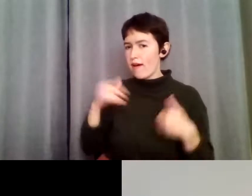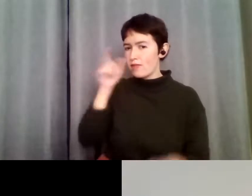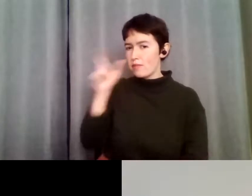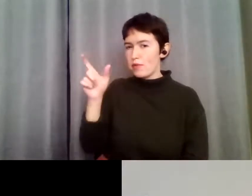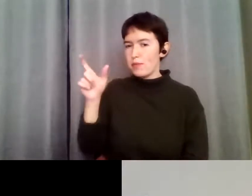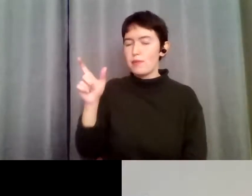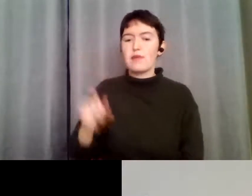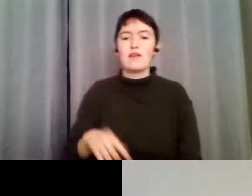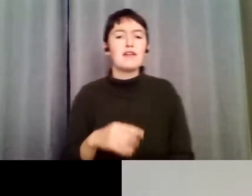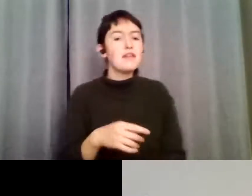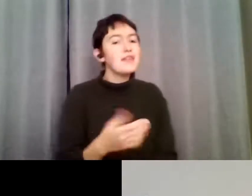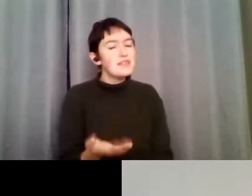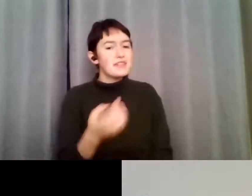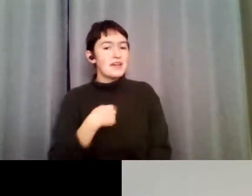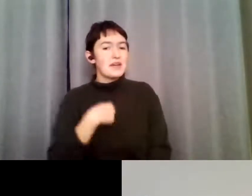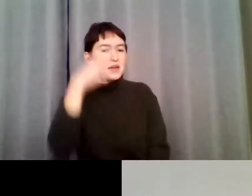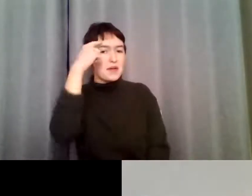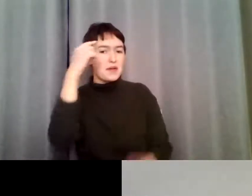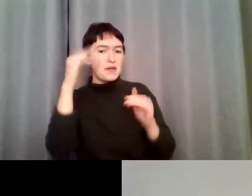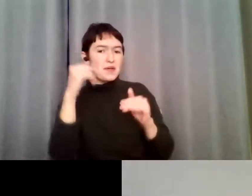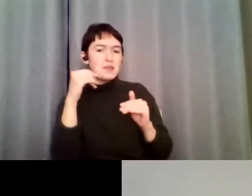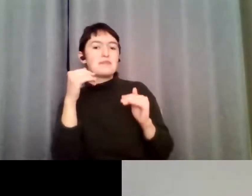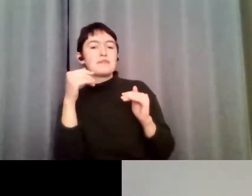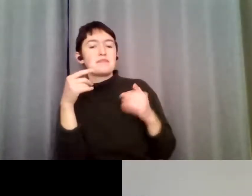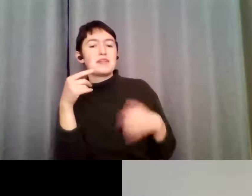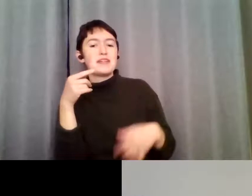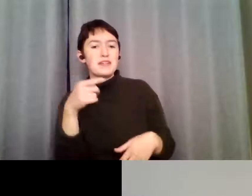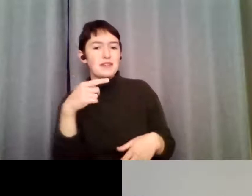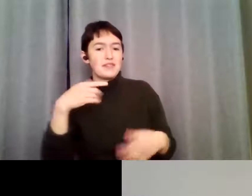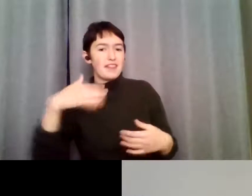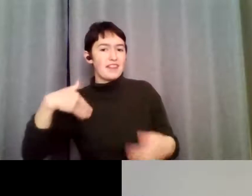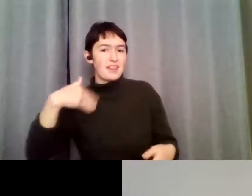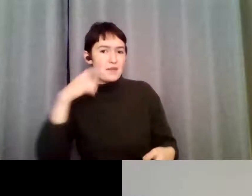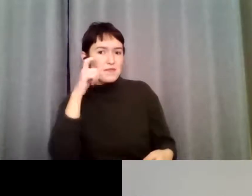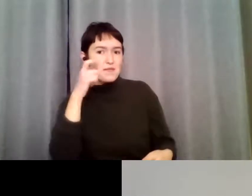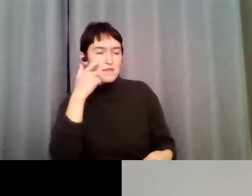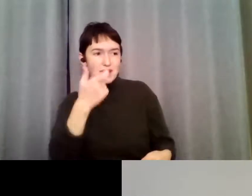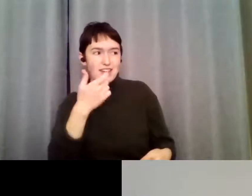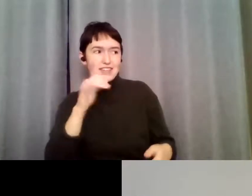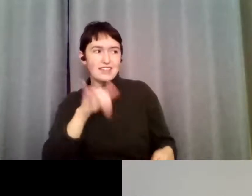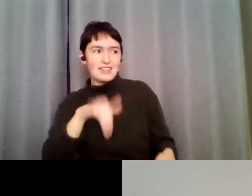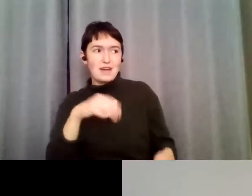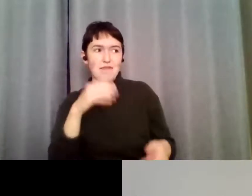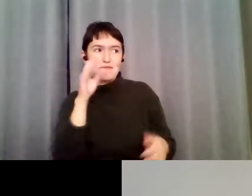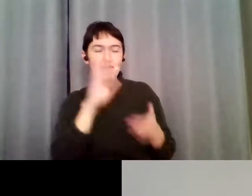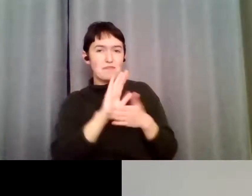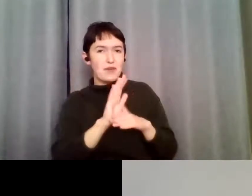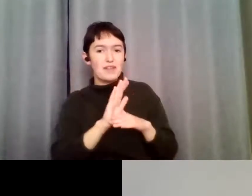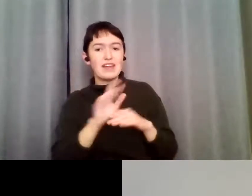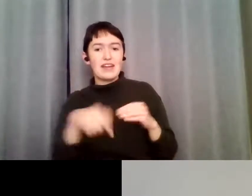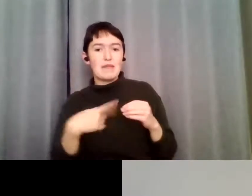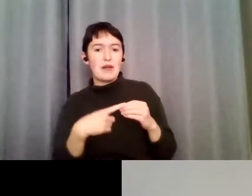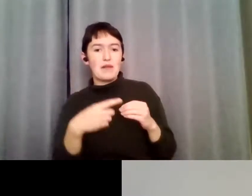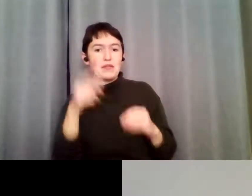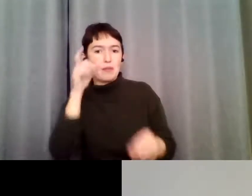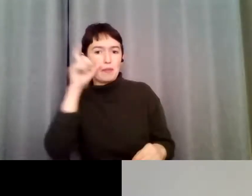watching that movie about the moon falling to Earth. But yeah, no, that's a really good question though.